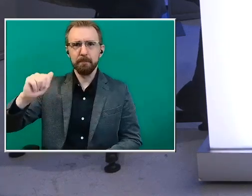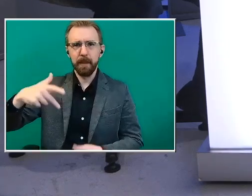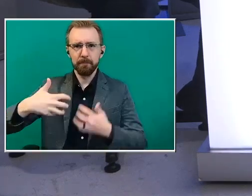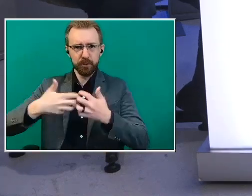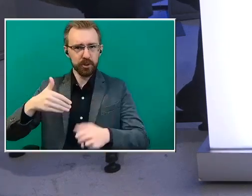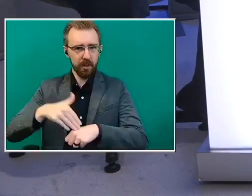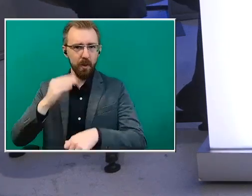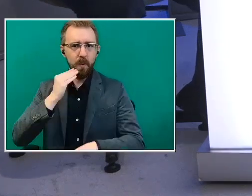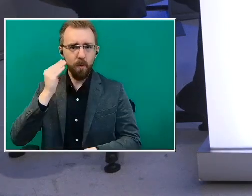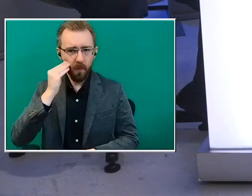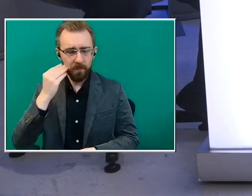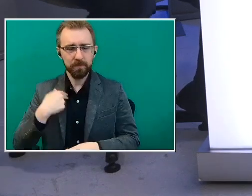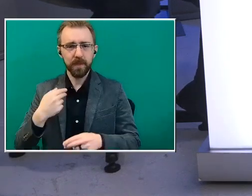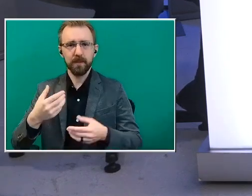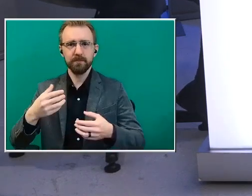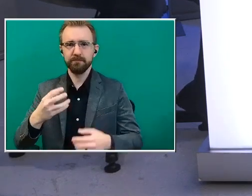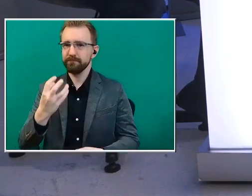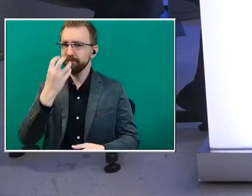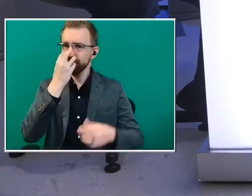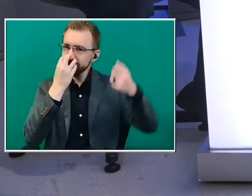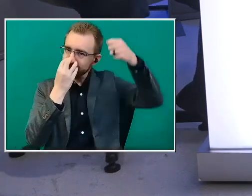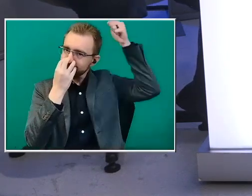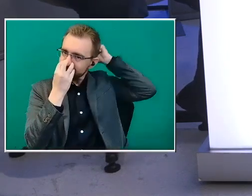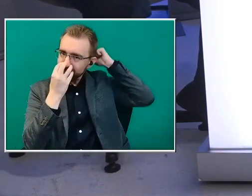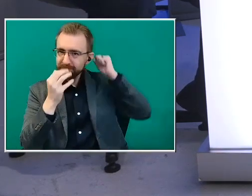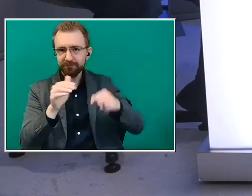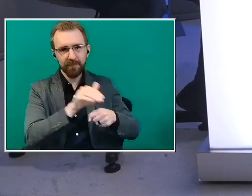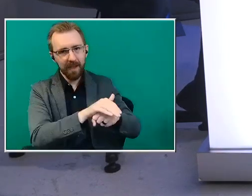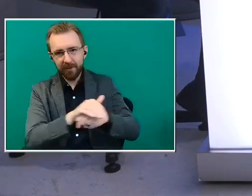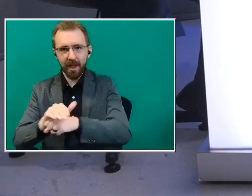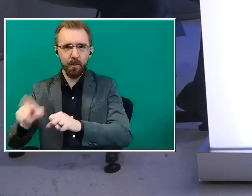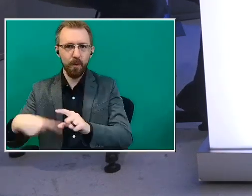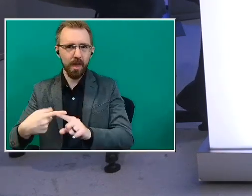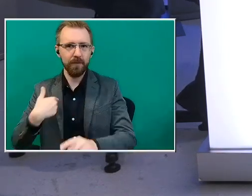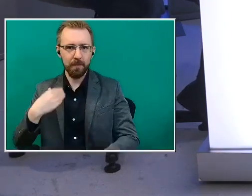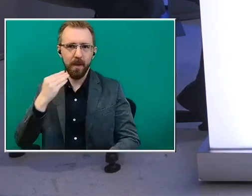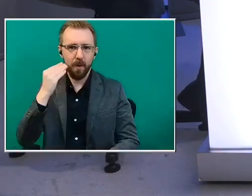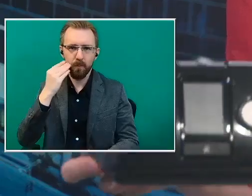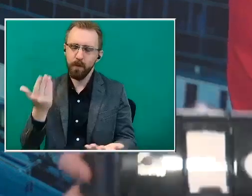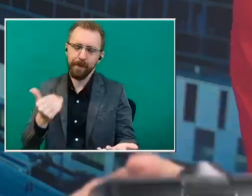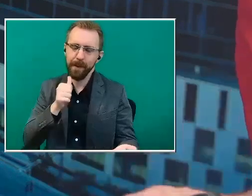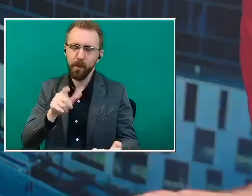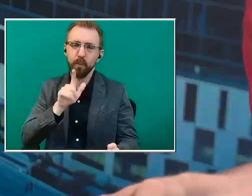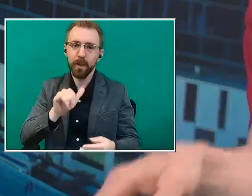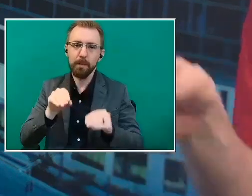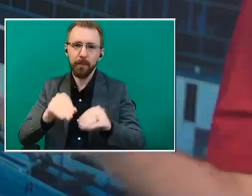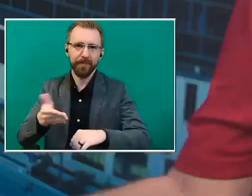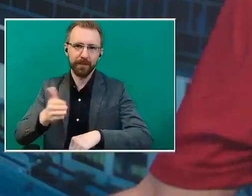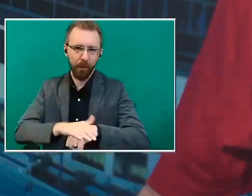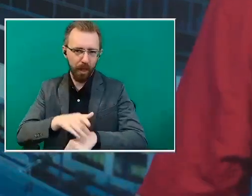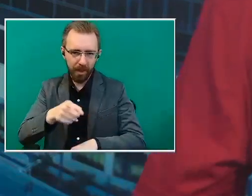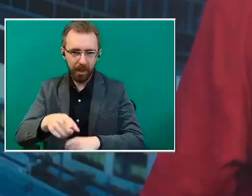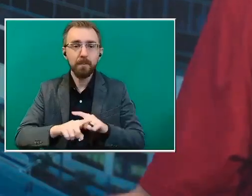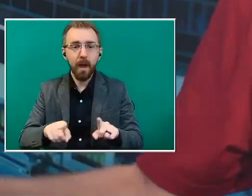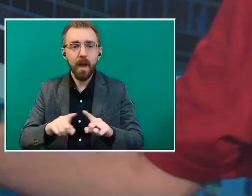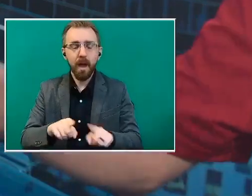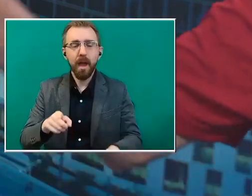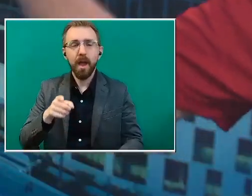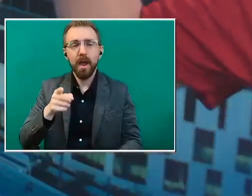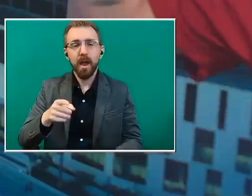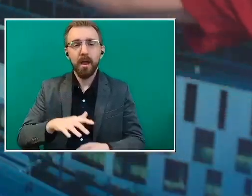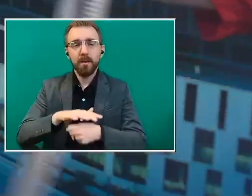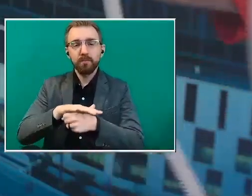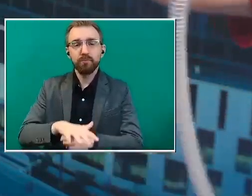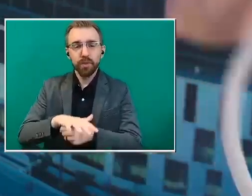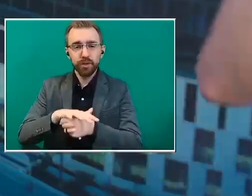what I put on every night when I'm at home. Well, I don't really put this on, but it puts pressure in through a